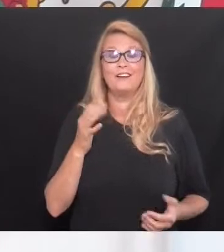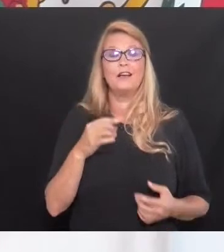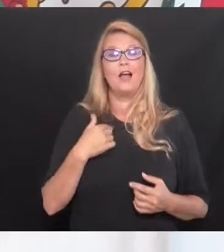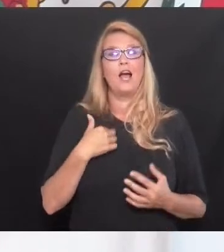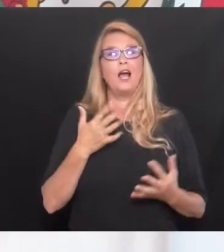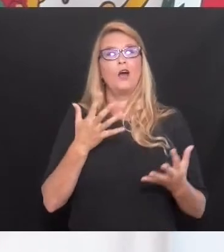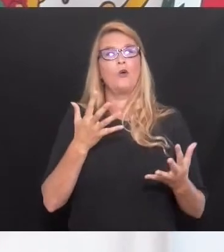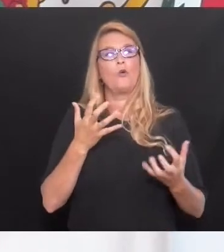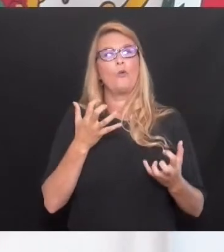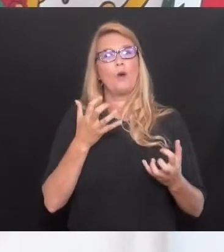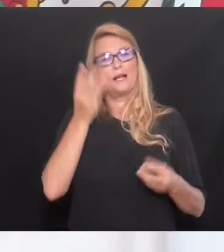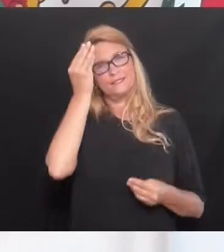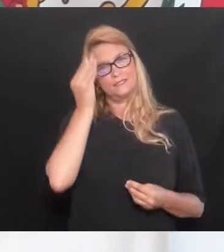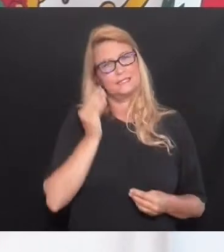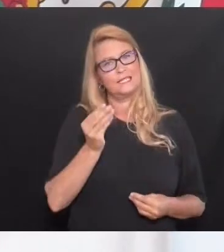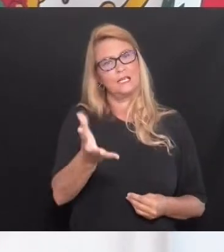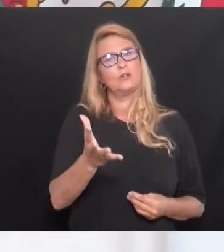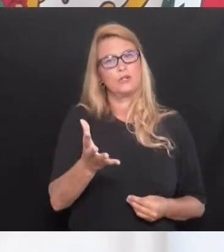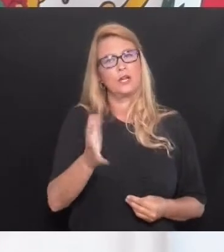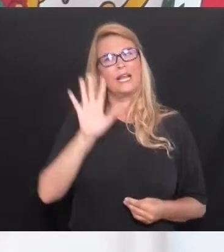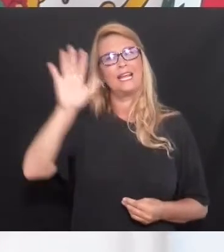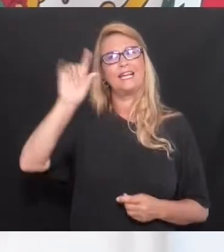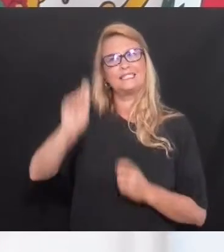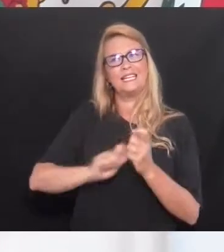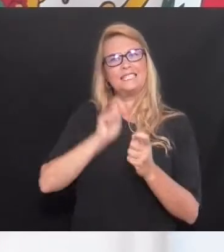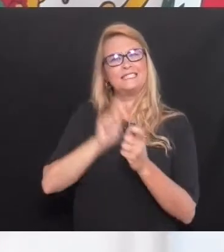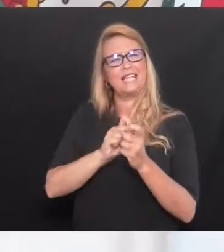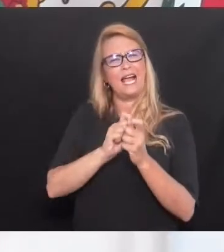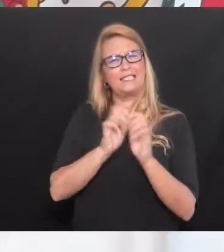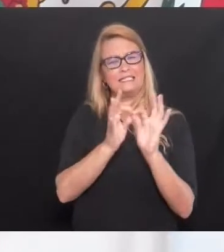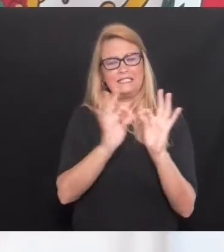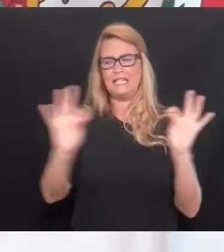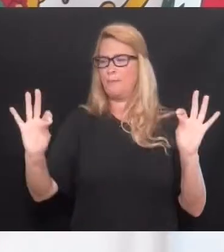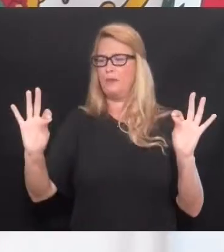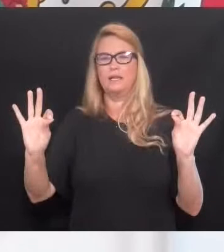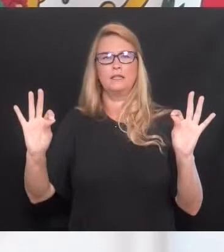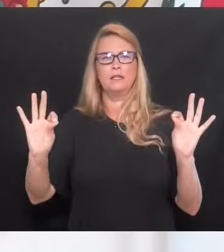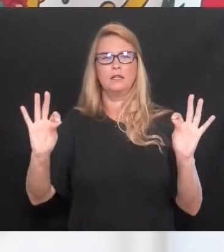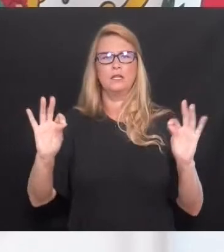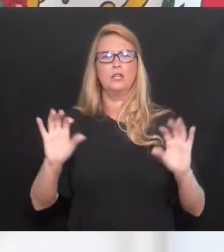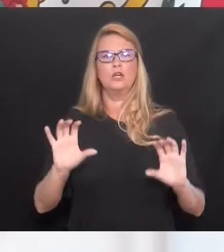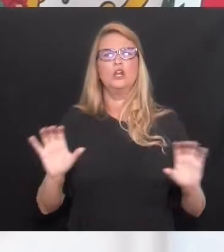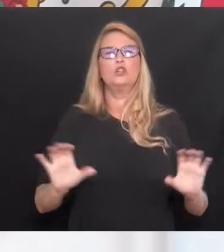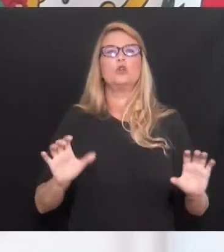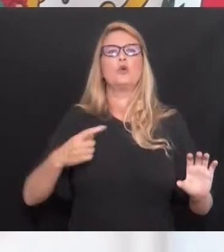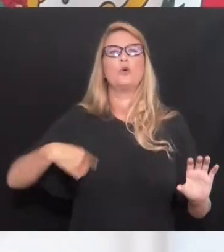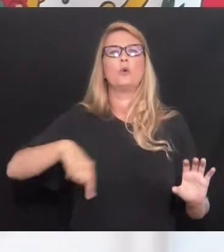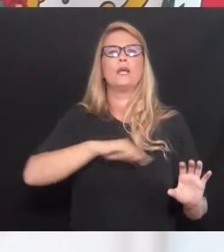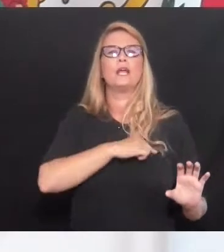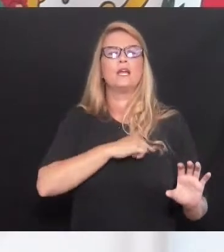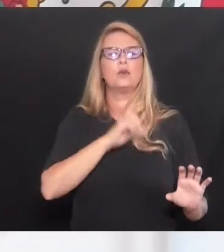up right with this exact statement and just say just this. Do we really want